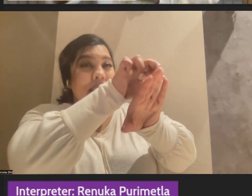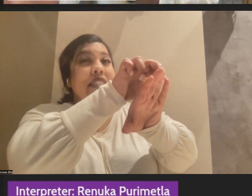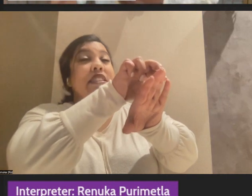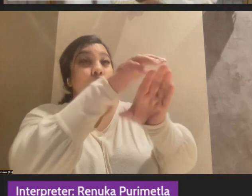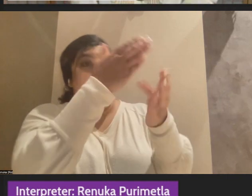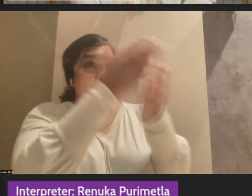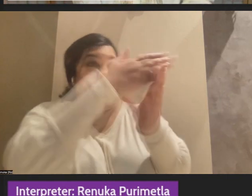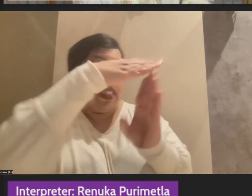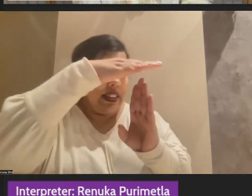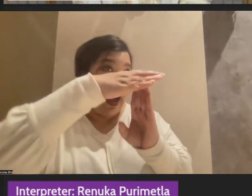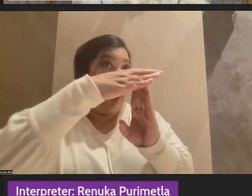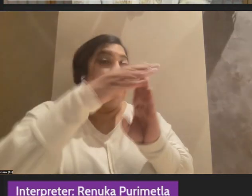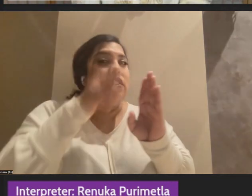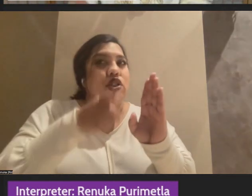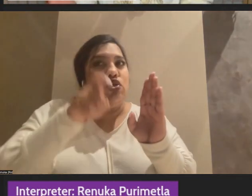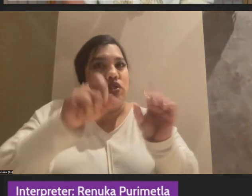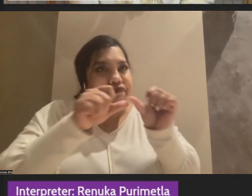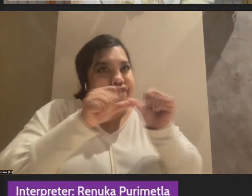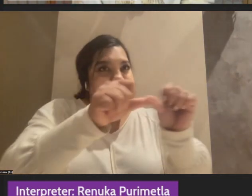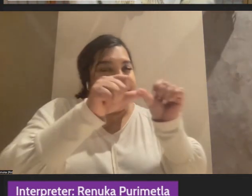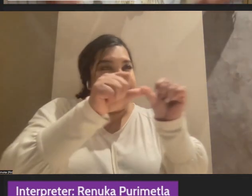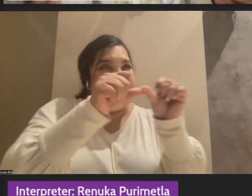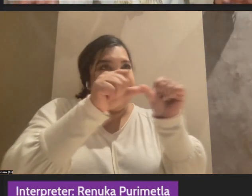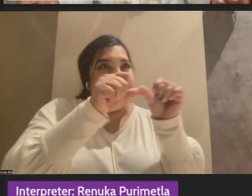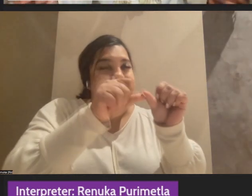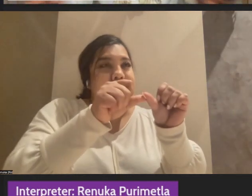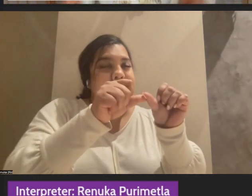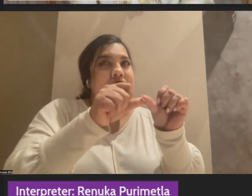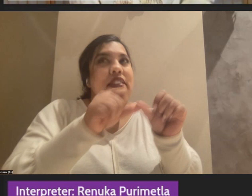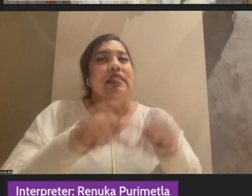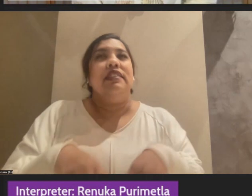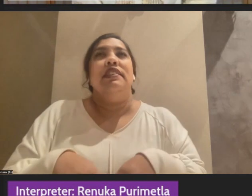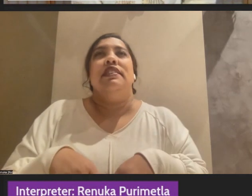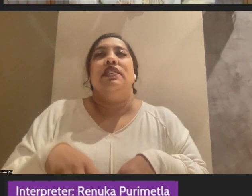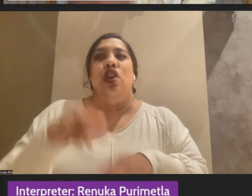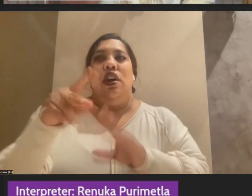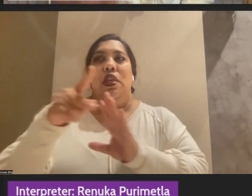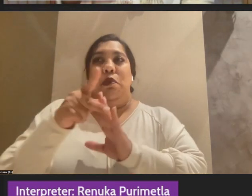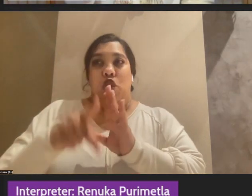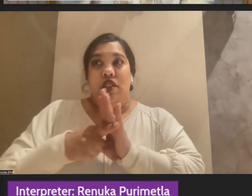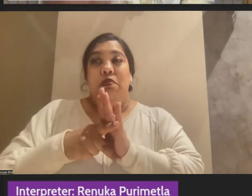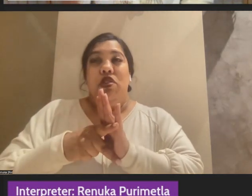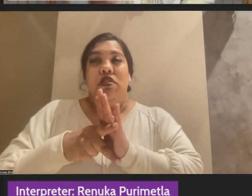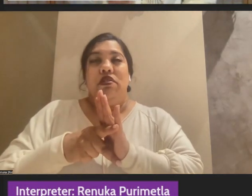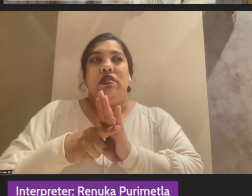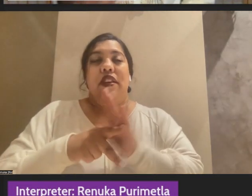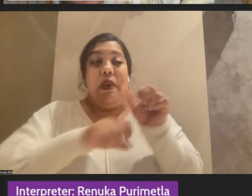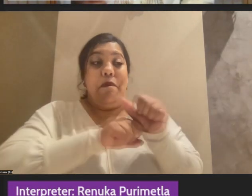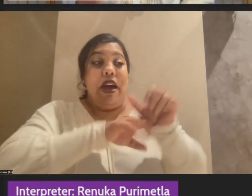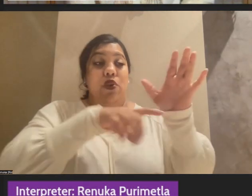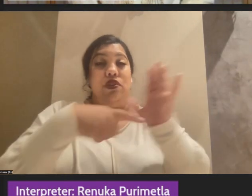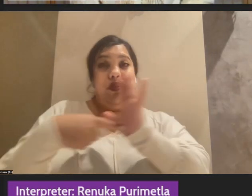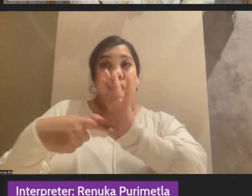keep going. Now, the principles, which are the mountain, stay the same, but our